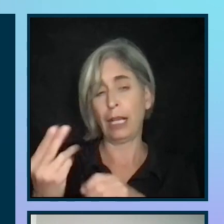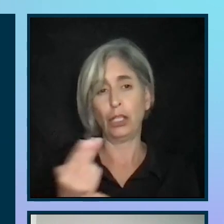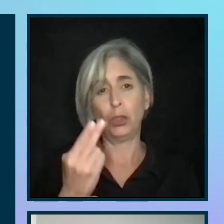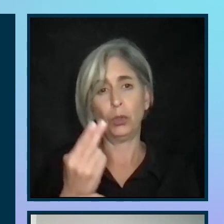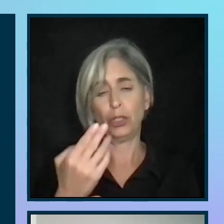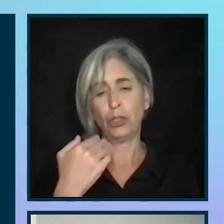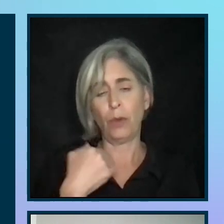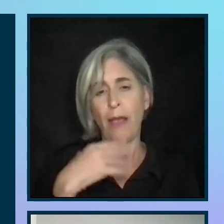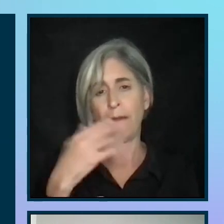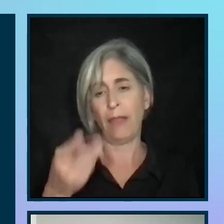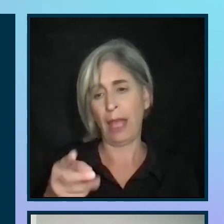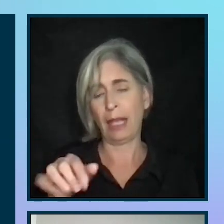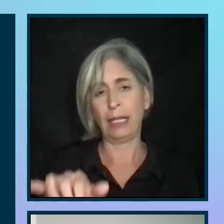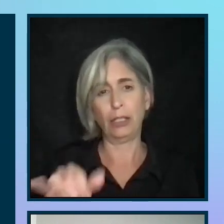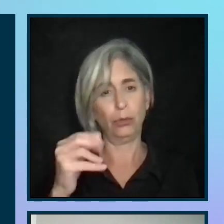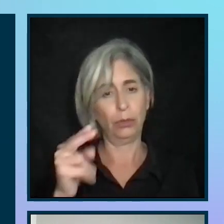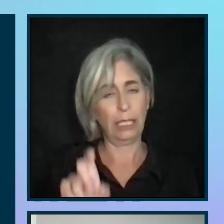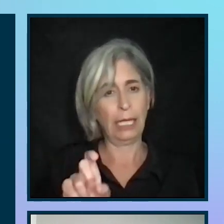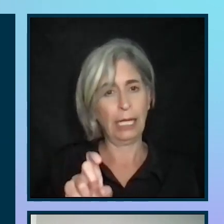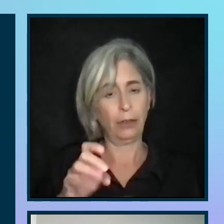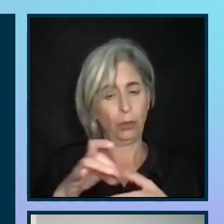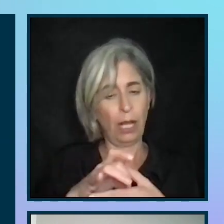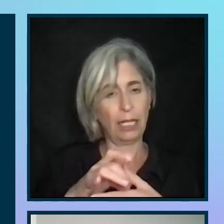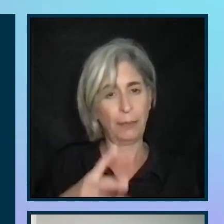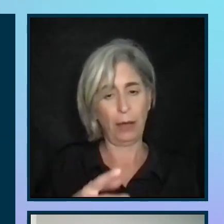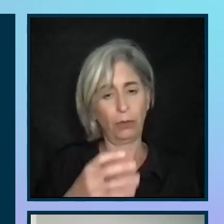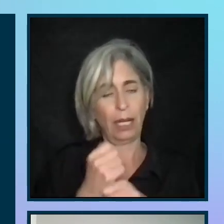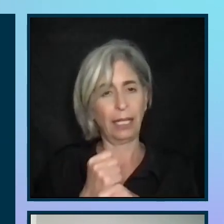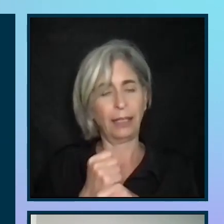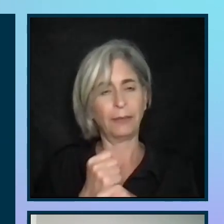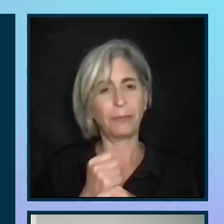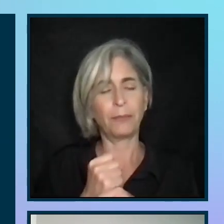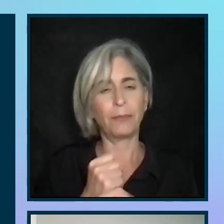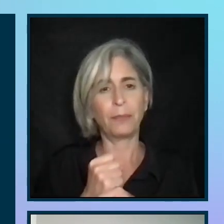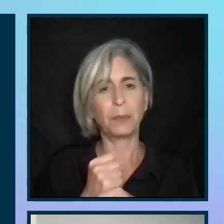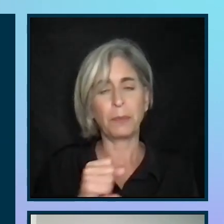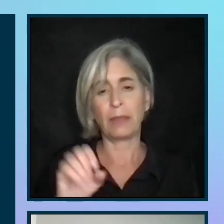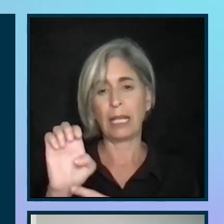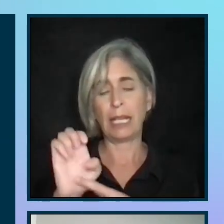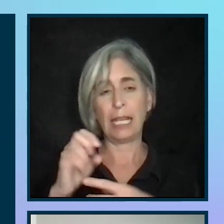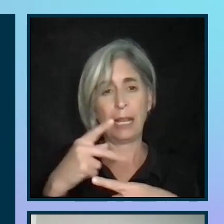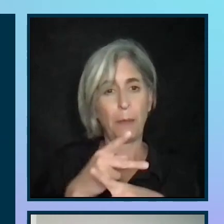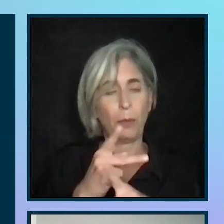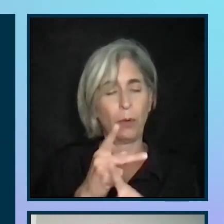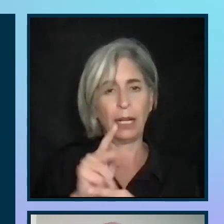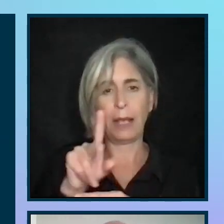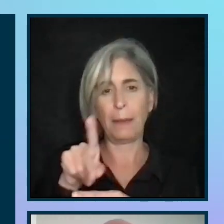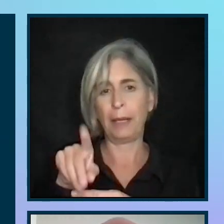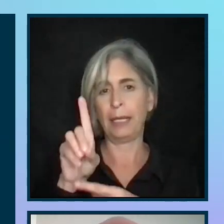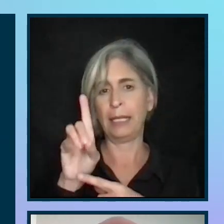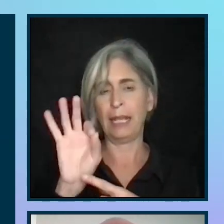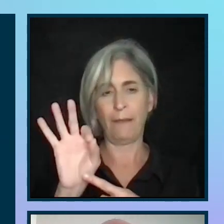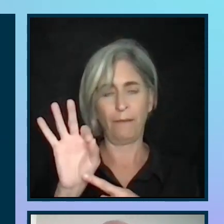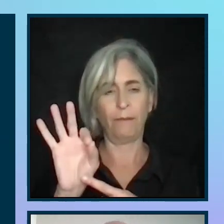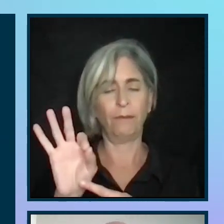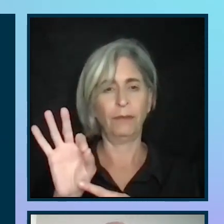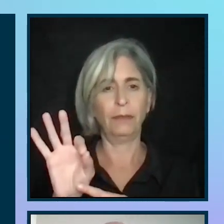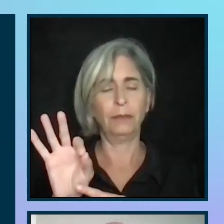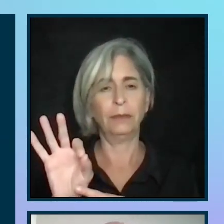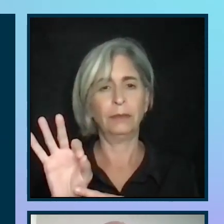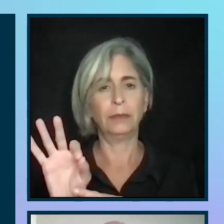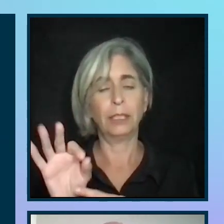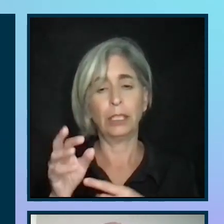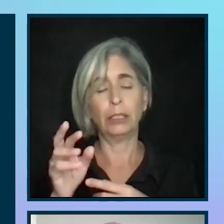as a value add with the content that they're receiving as an e-product, either PDF or an EPUB.